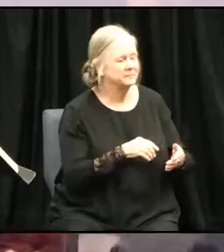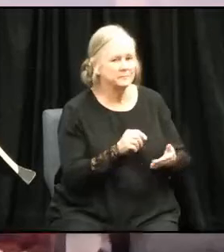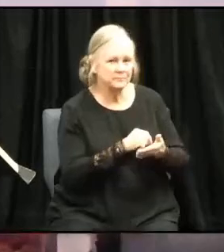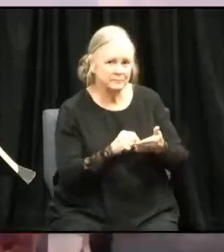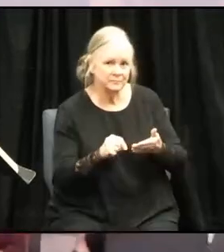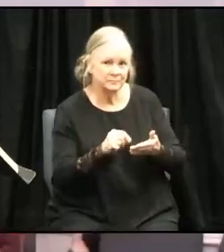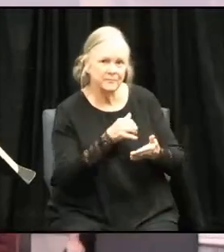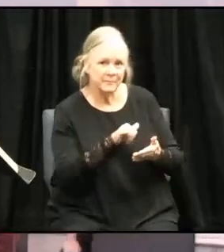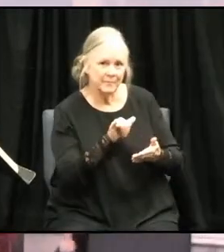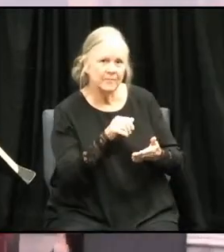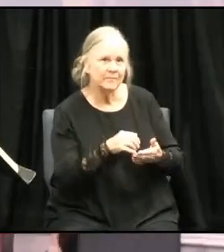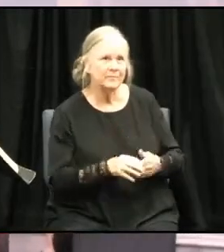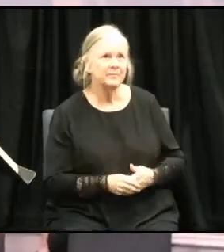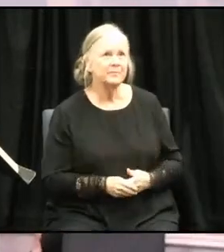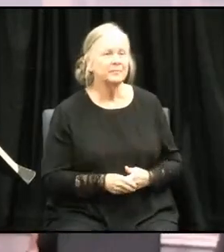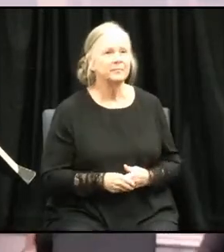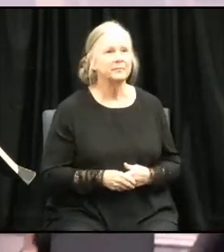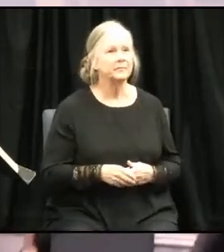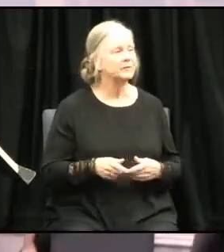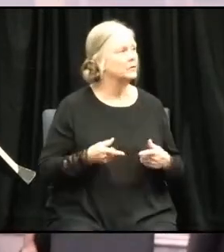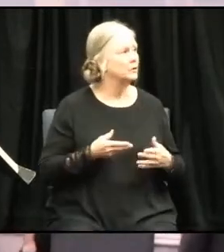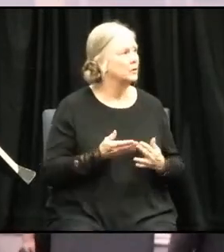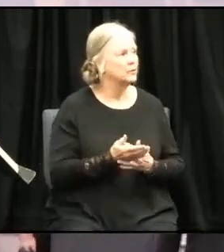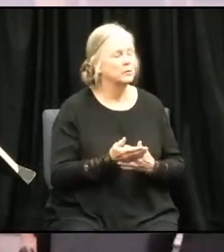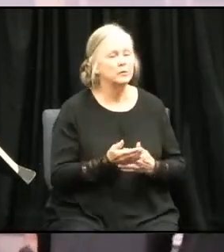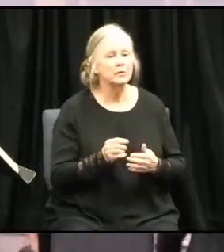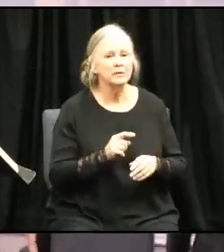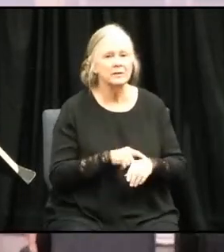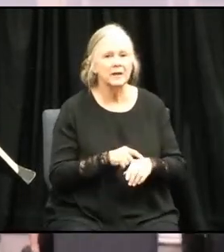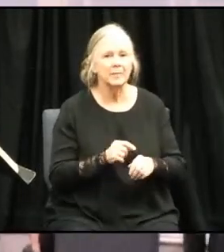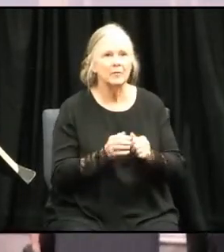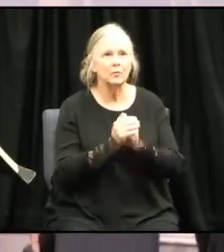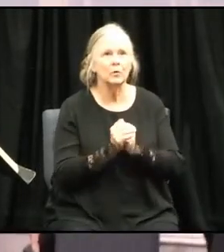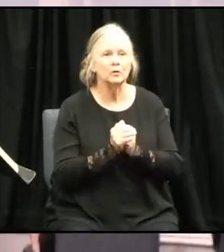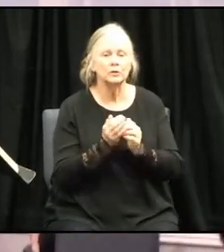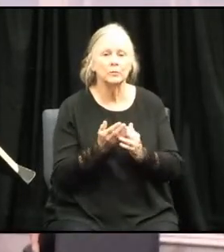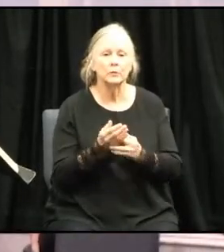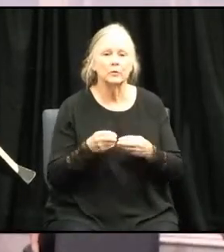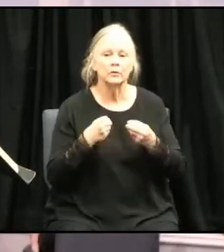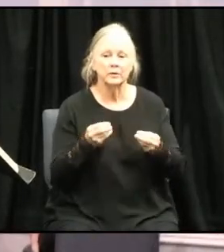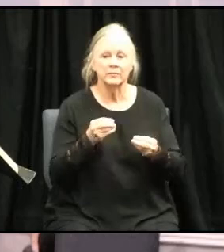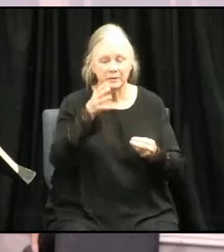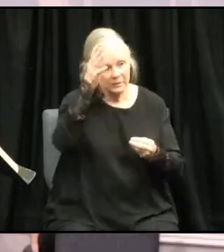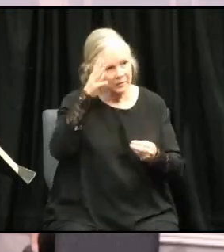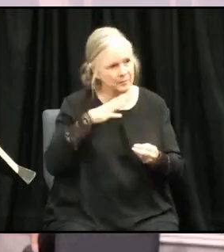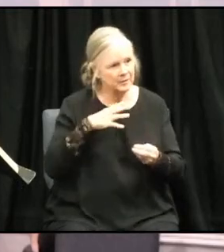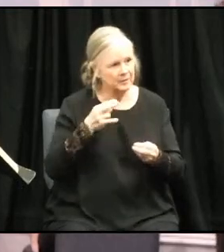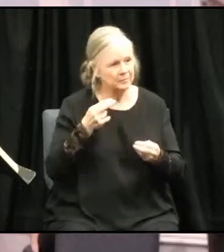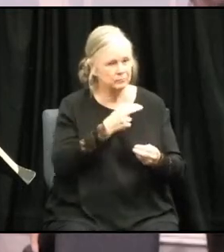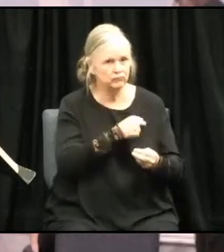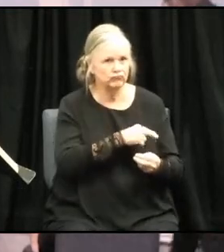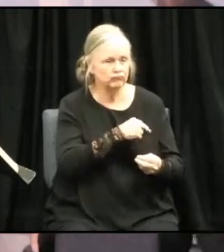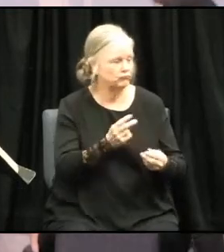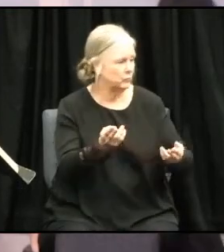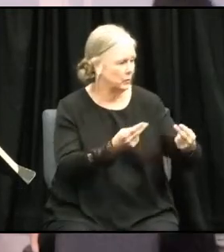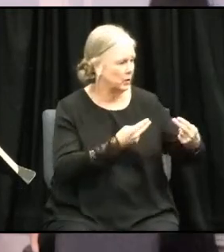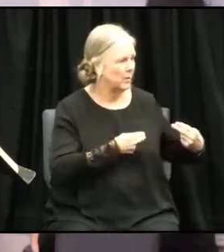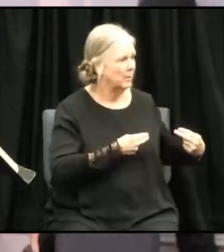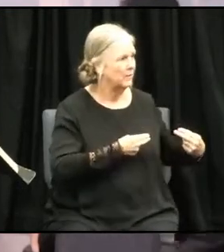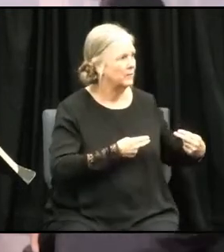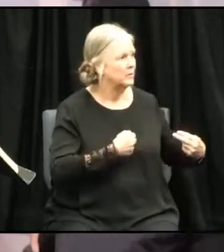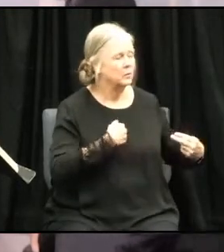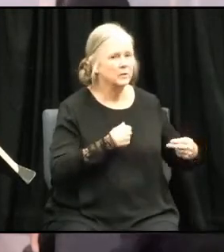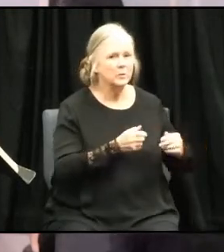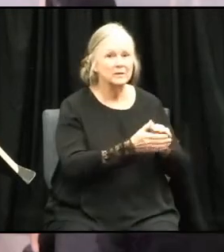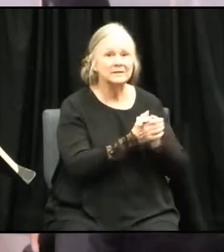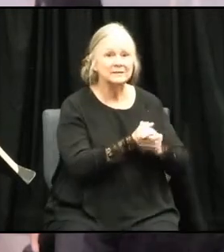This is a time when we worship through giving. If our ushers would come forward at this time, and we will celebrate as